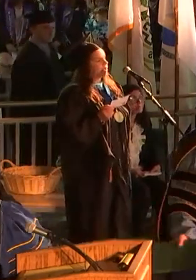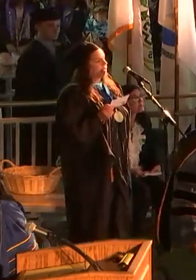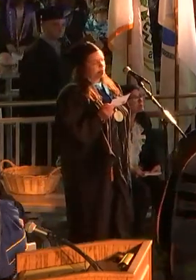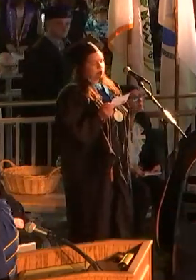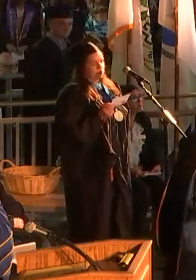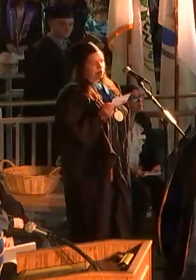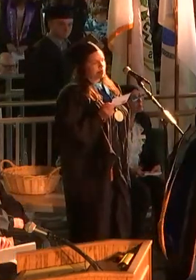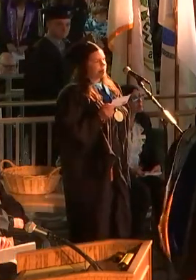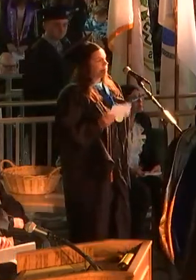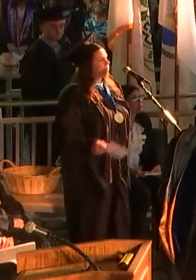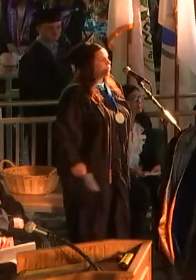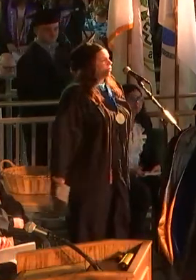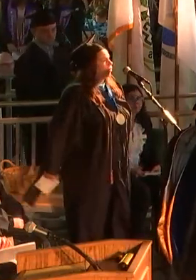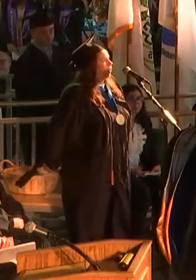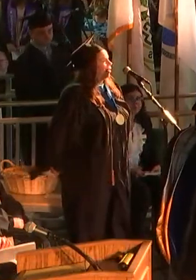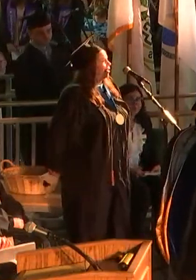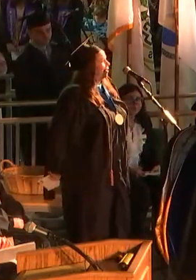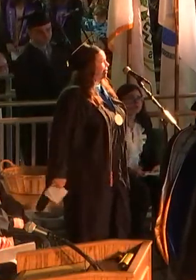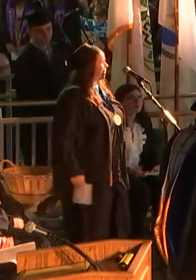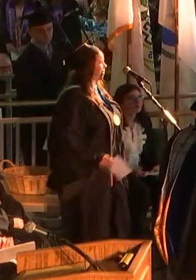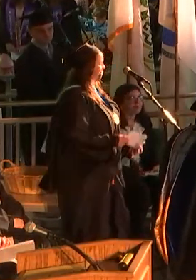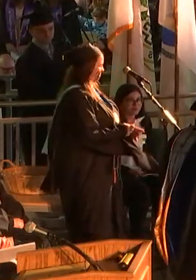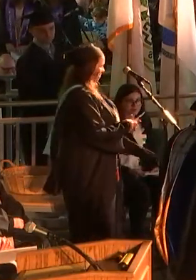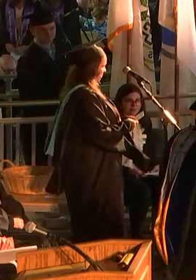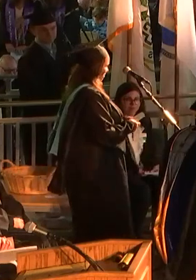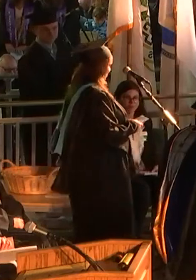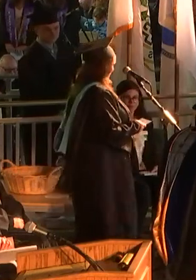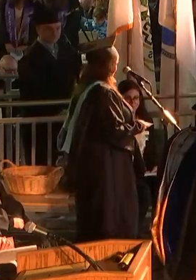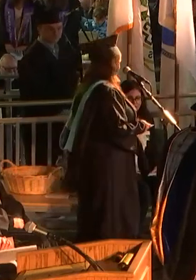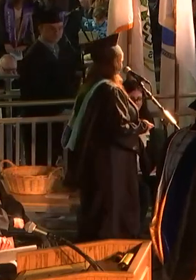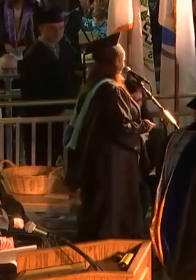Alexander Scott Rayner, summa cum laude.